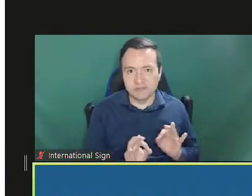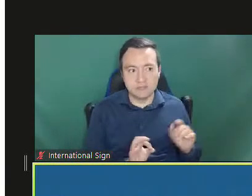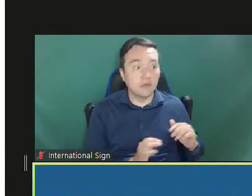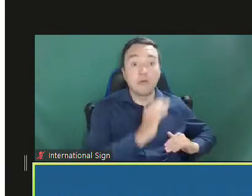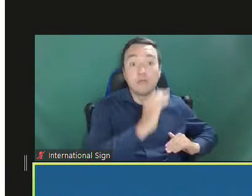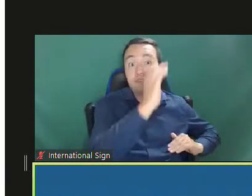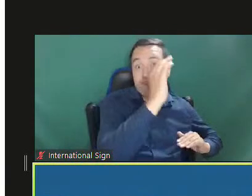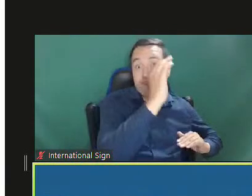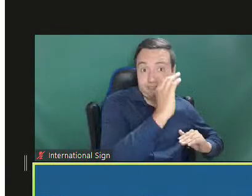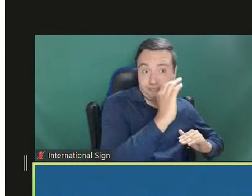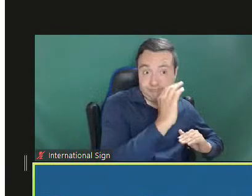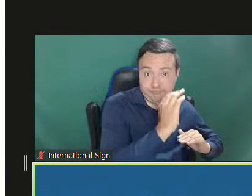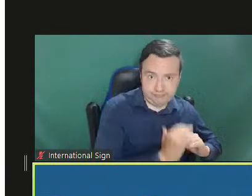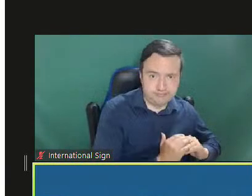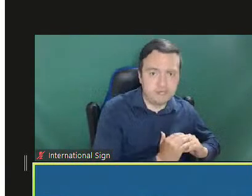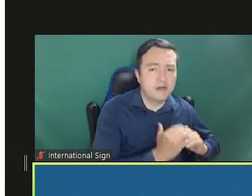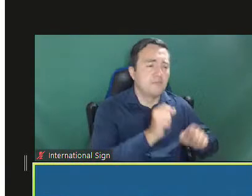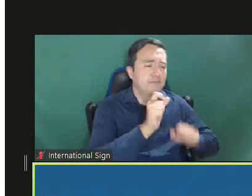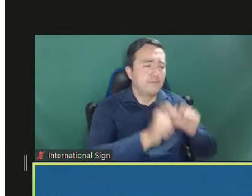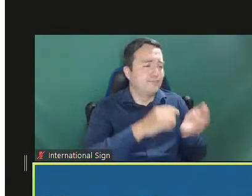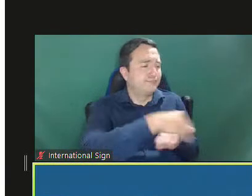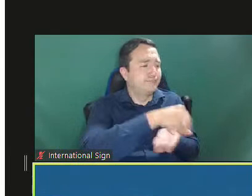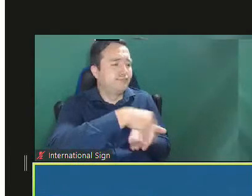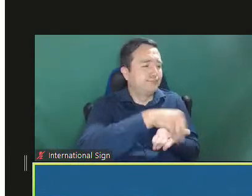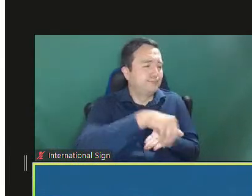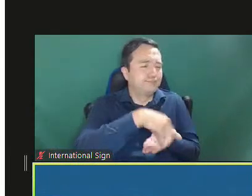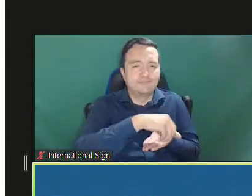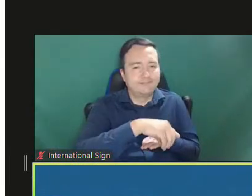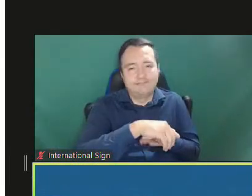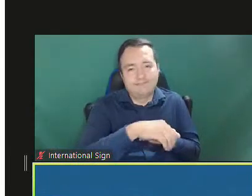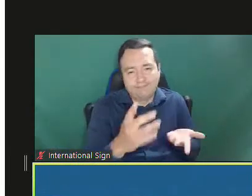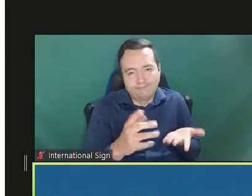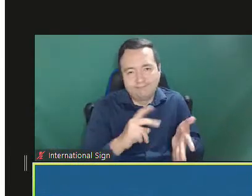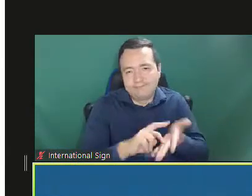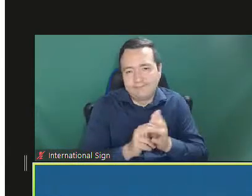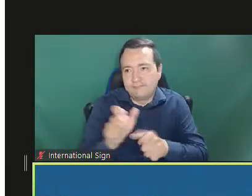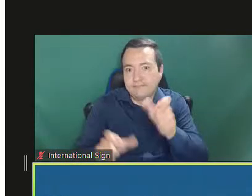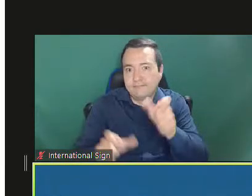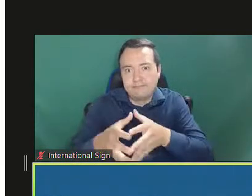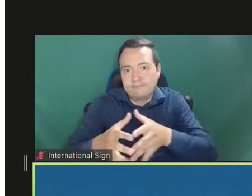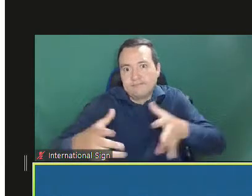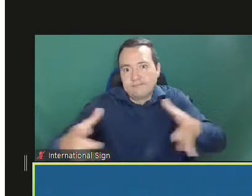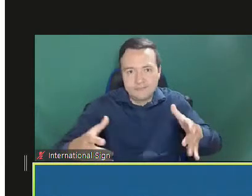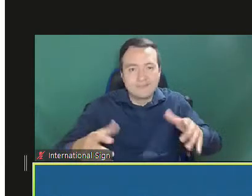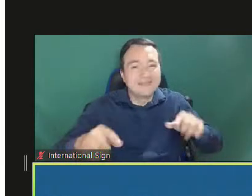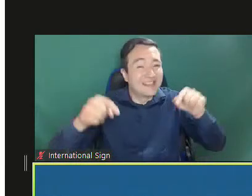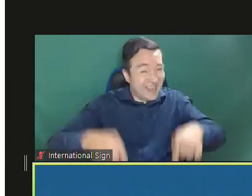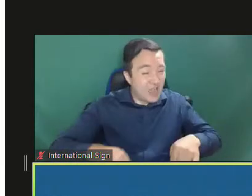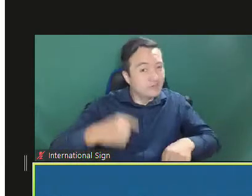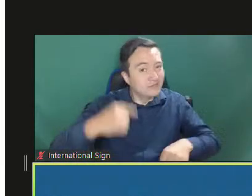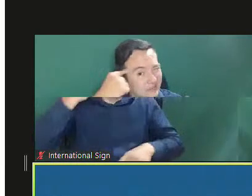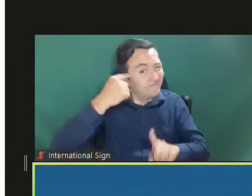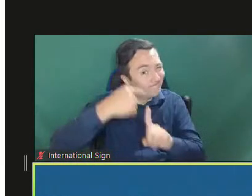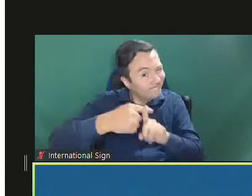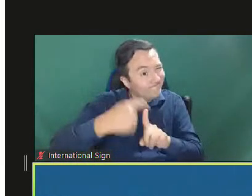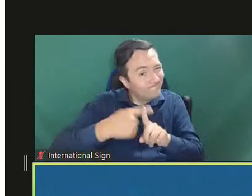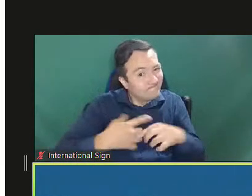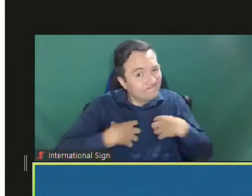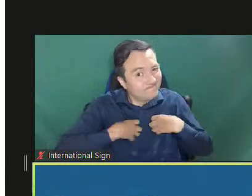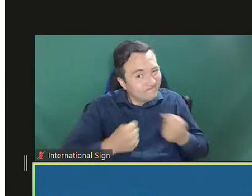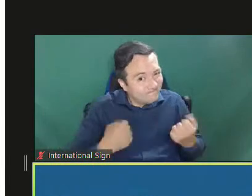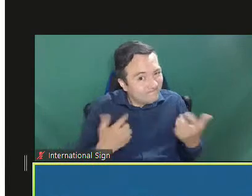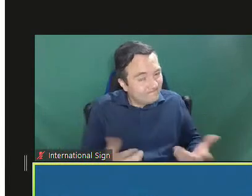In the context of the COVID-19 pandemic, health taxes may play important roles through reducing consumption of harmful